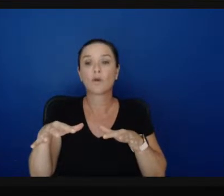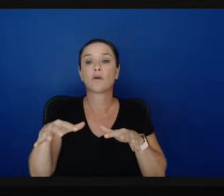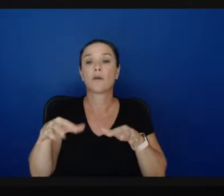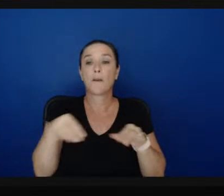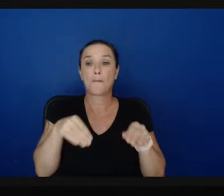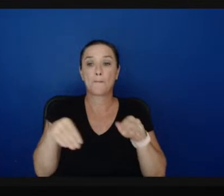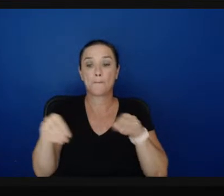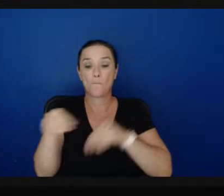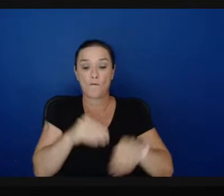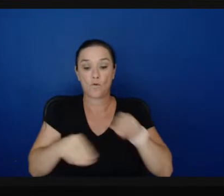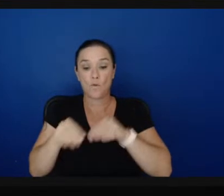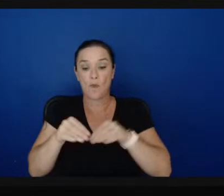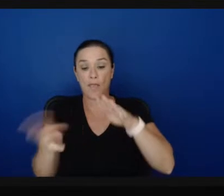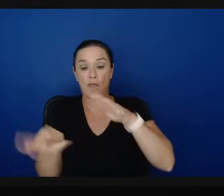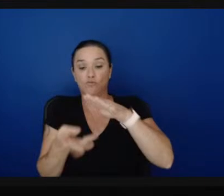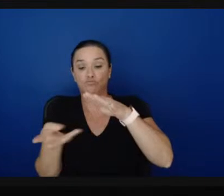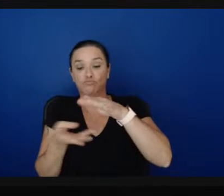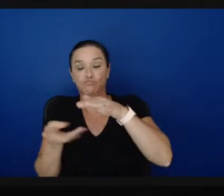of magma